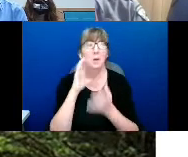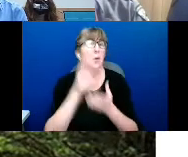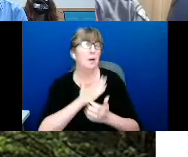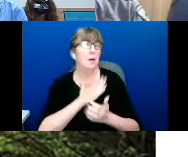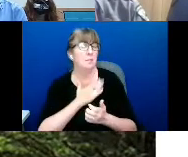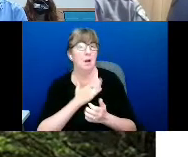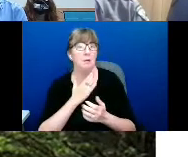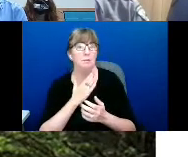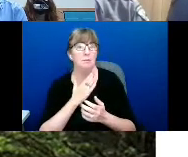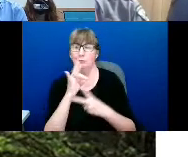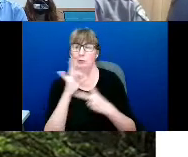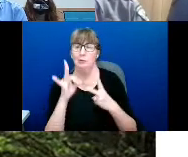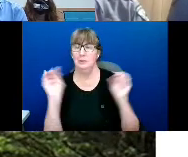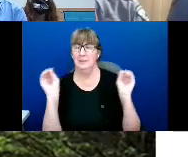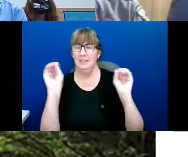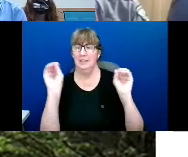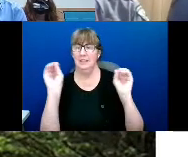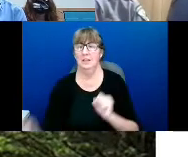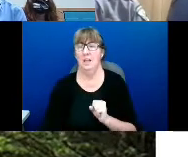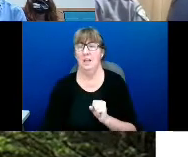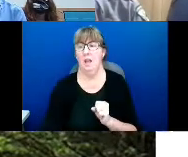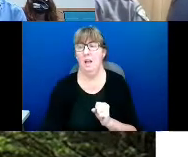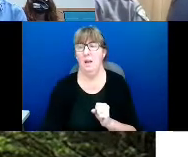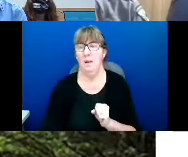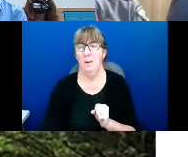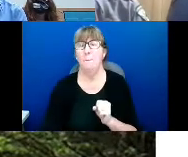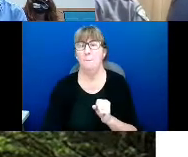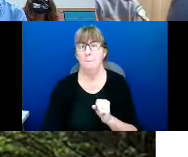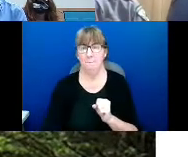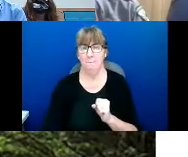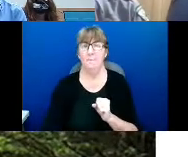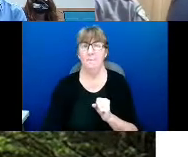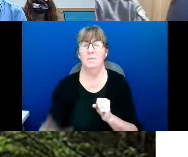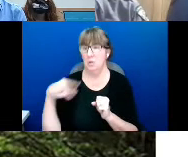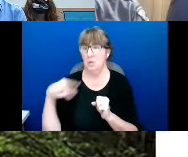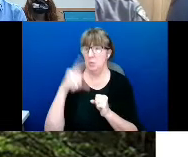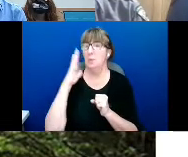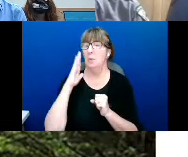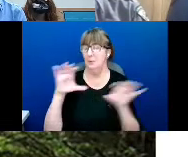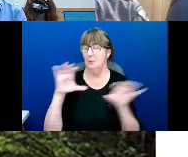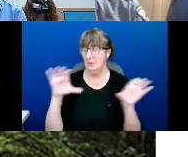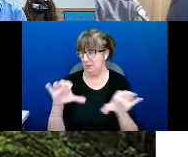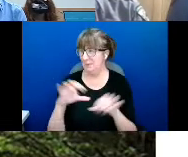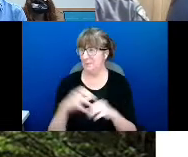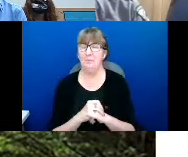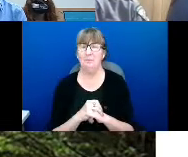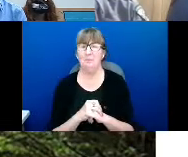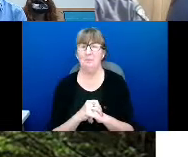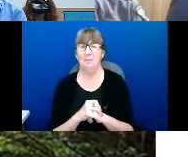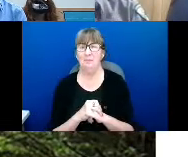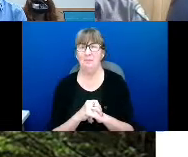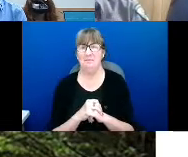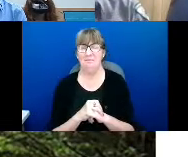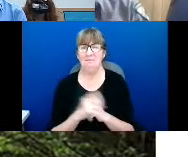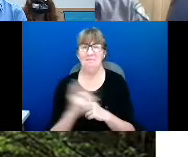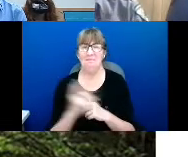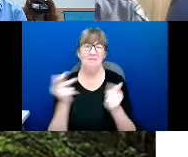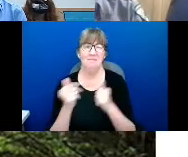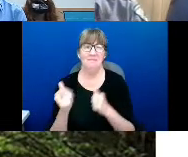me a choice. You are going to do this. So, and it's been very